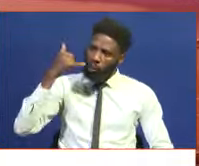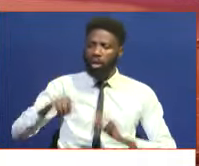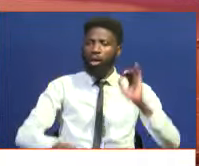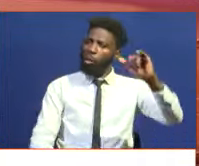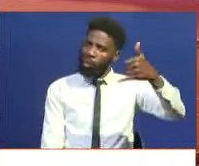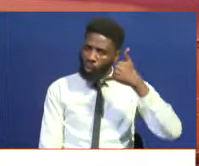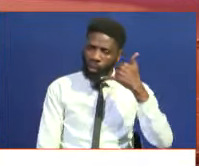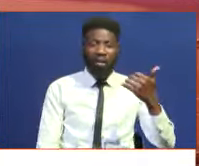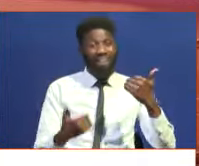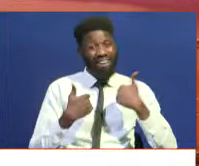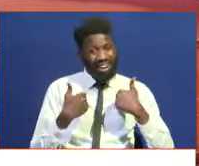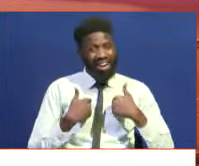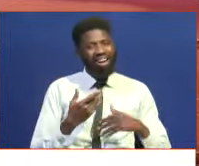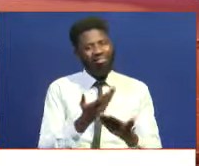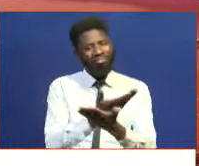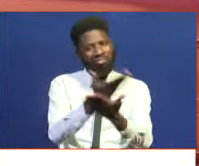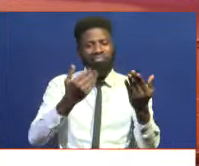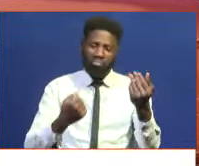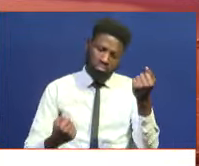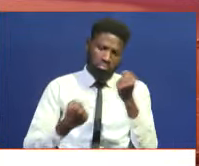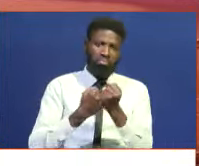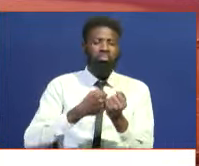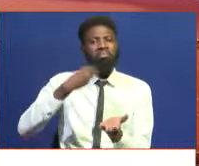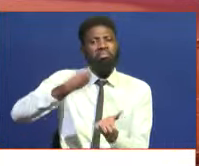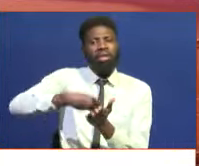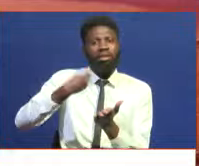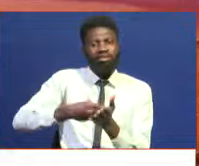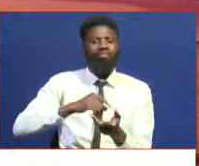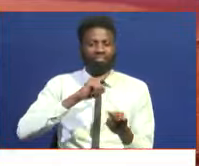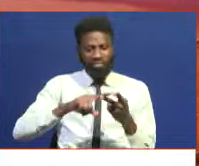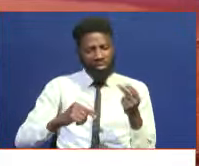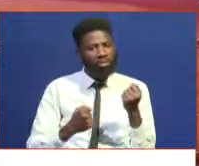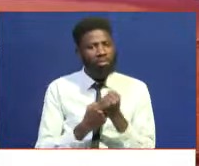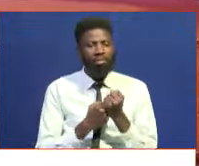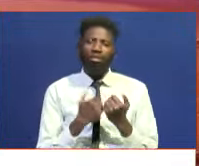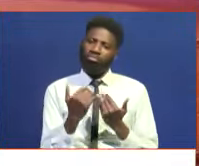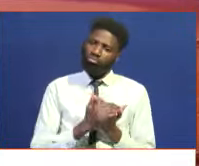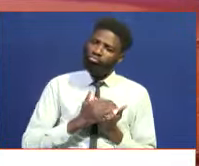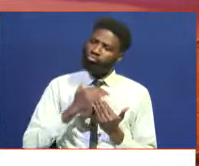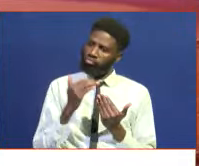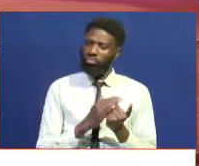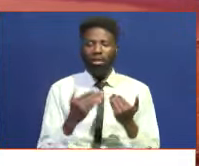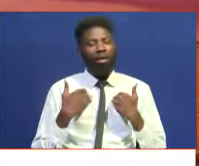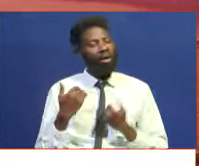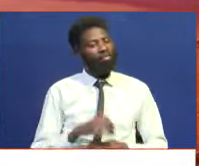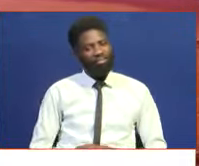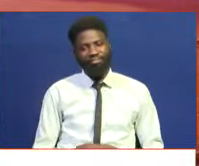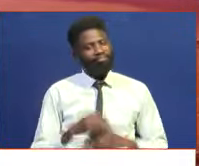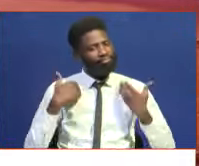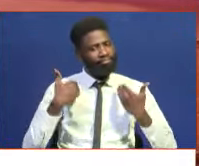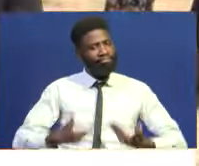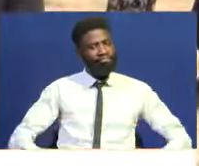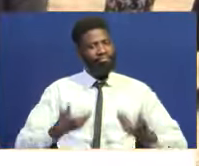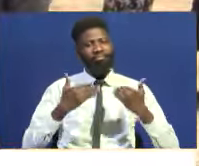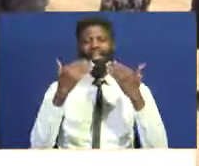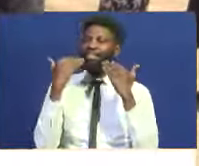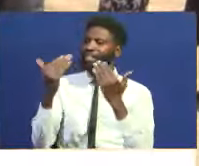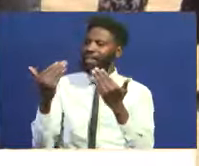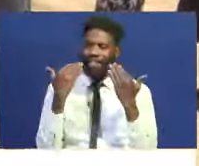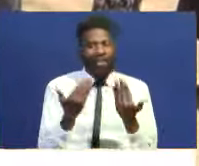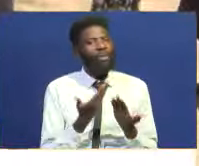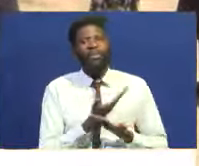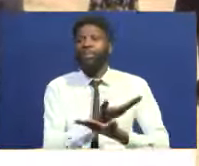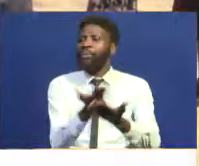us emotionally and financially. And I want to thank all of you for attending the